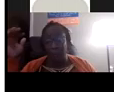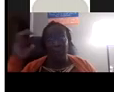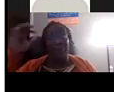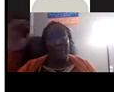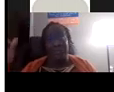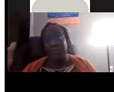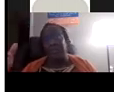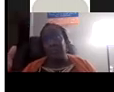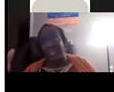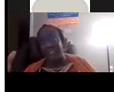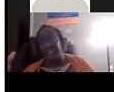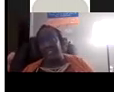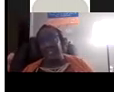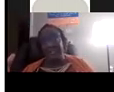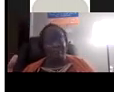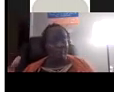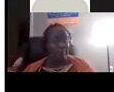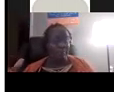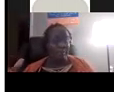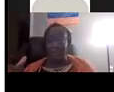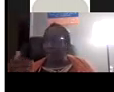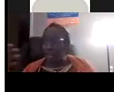while you will also face,